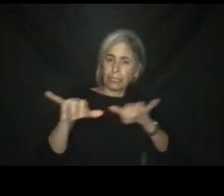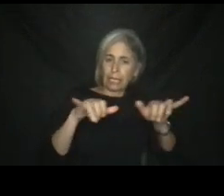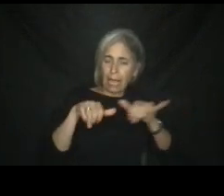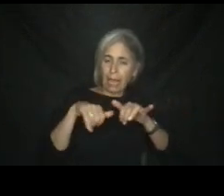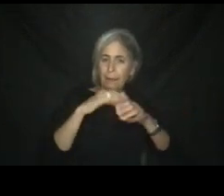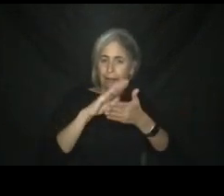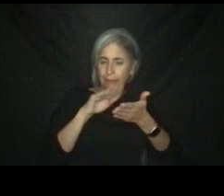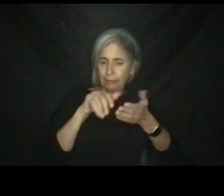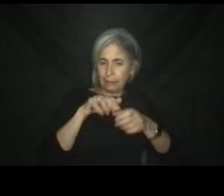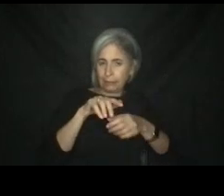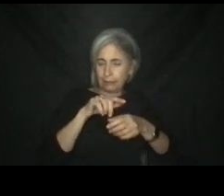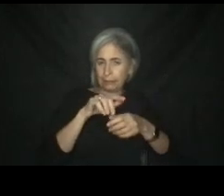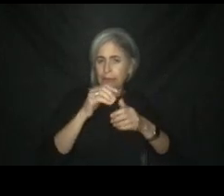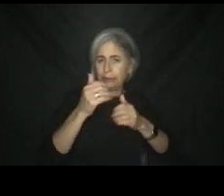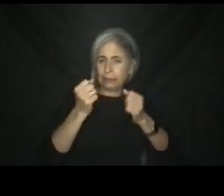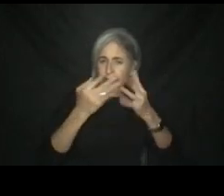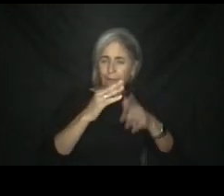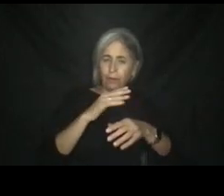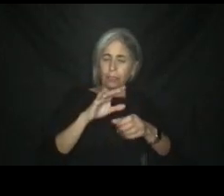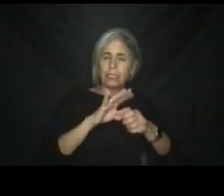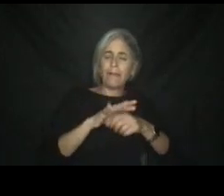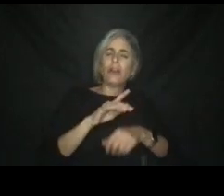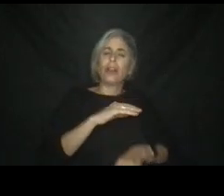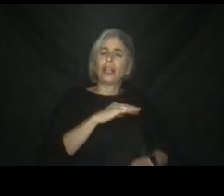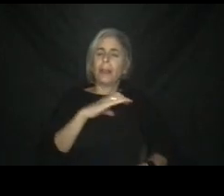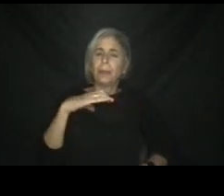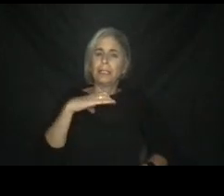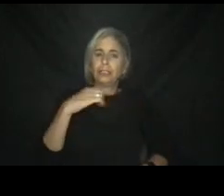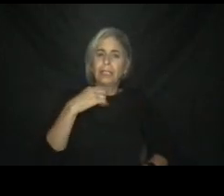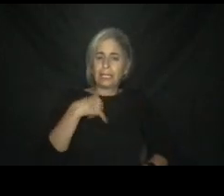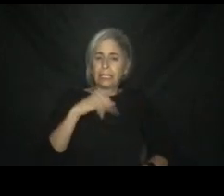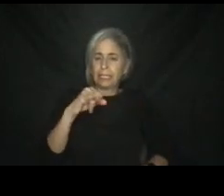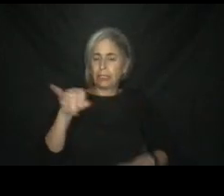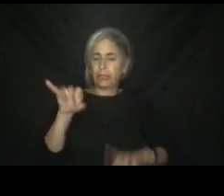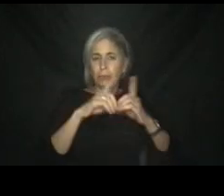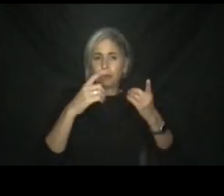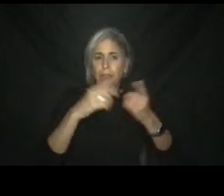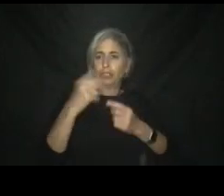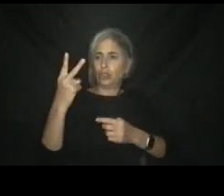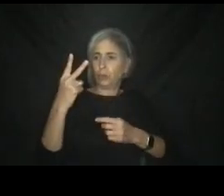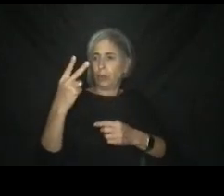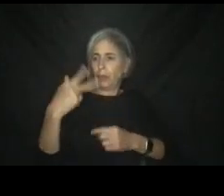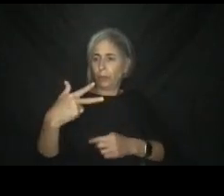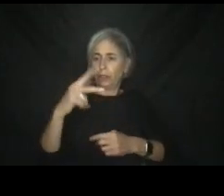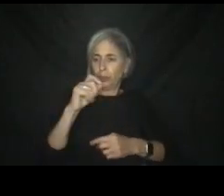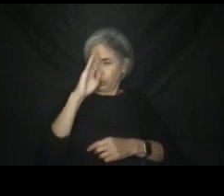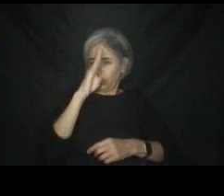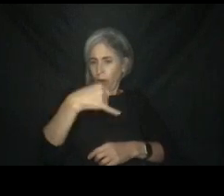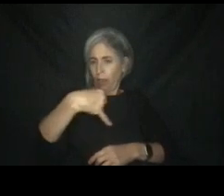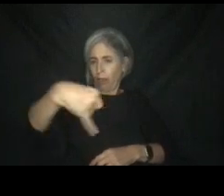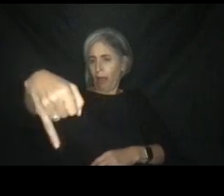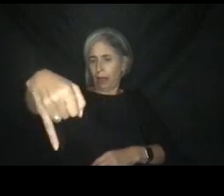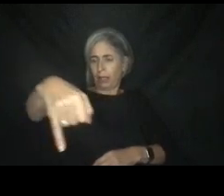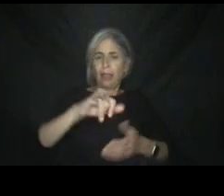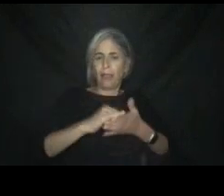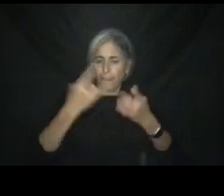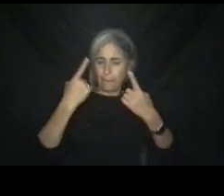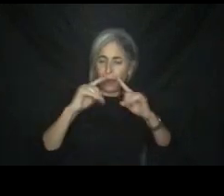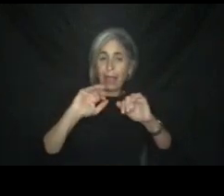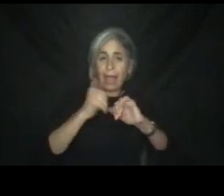alluded to before, several commissioners had suggested that the boundary between Districts 2 and 3 should be a straight line. And so in this case, that's achieved